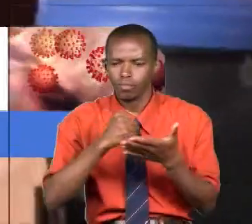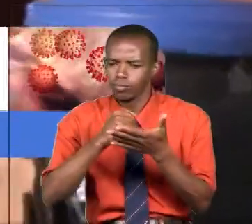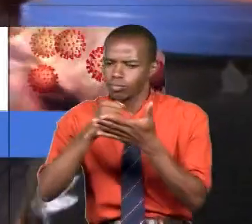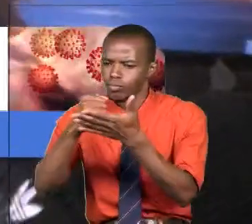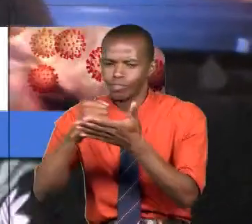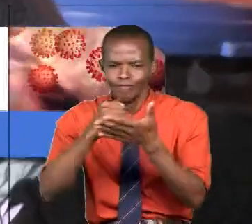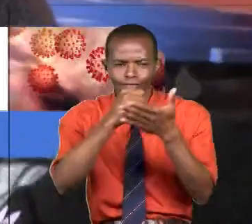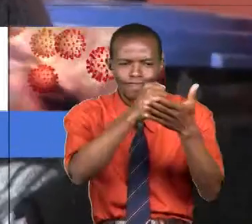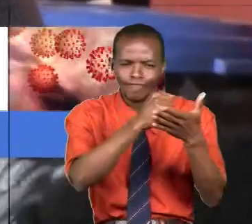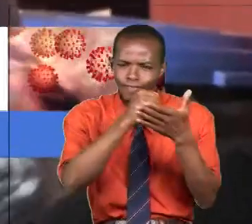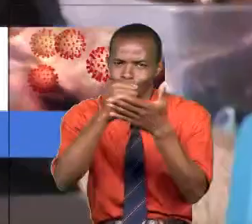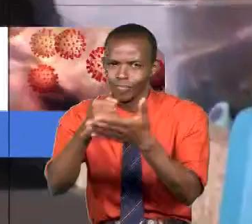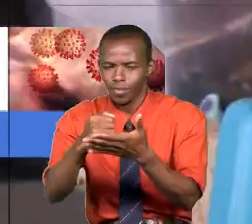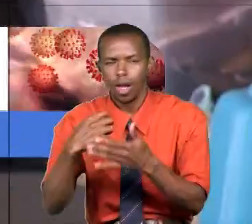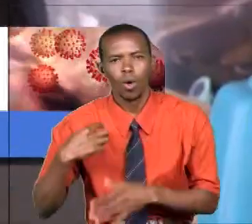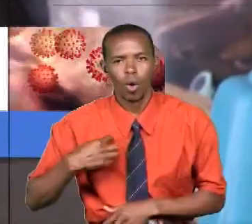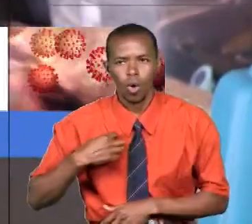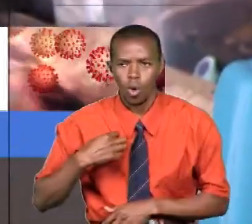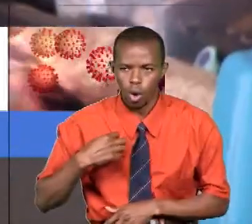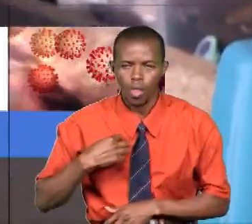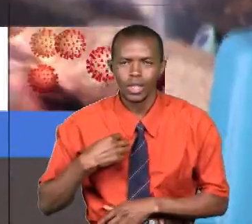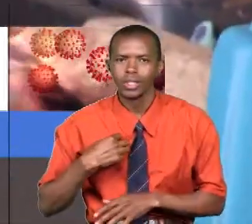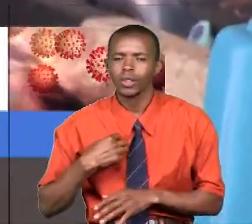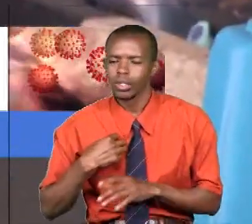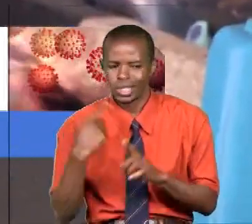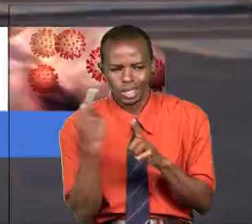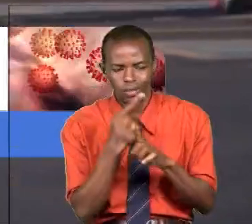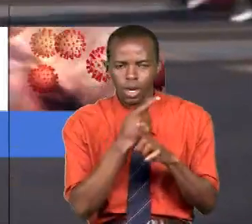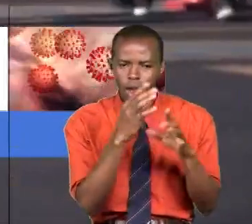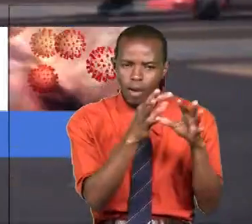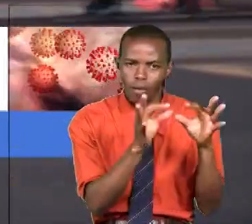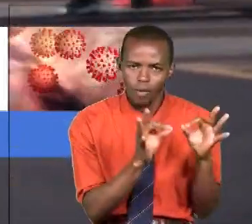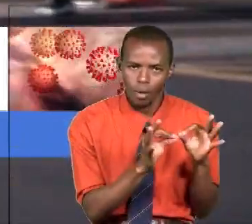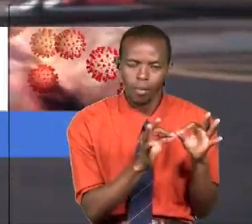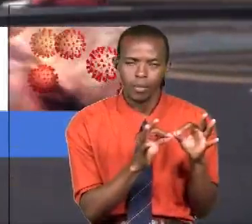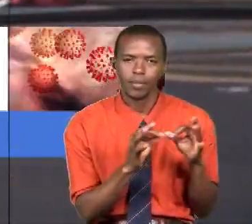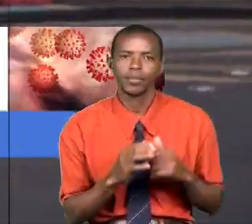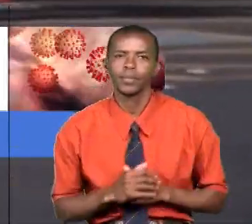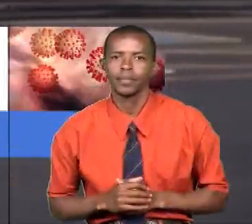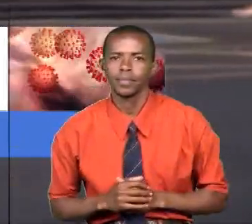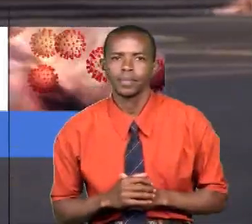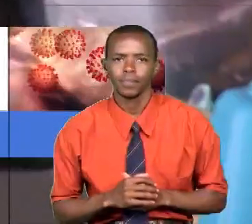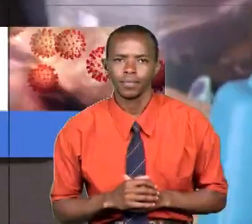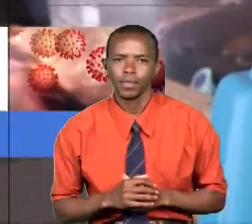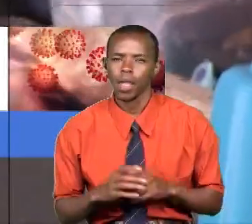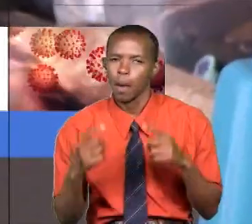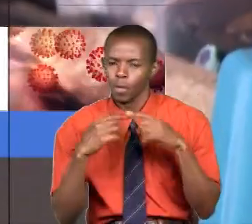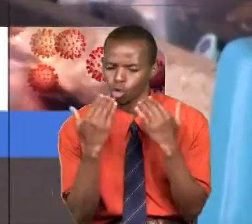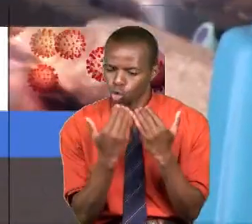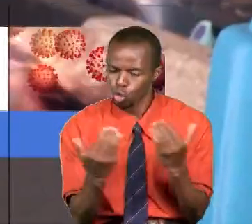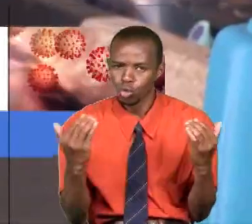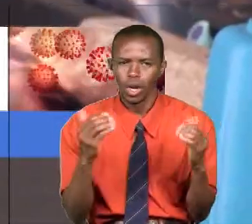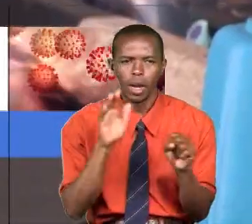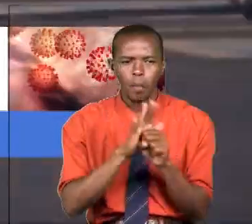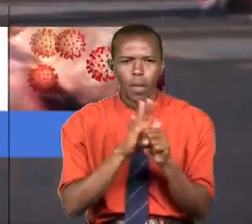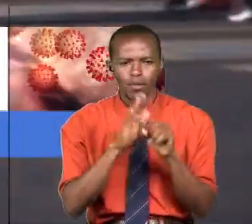of necessities from clothing, cookware to household items and even a rug. But many children appear to have